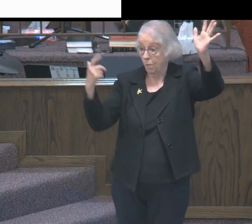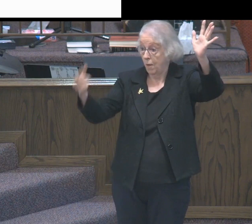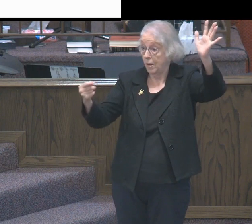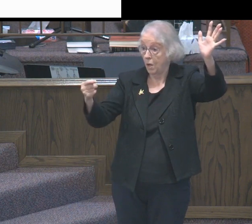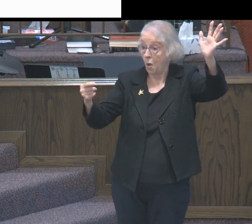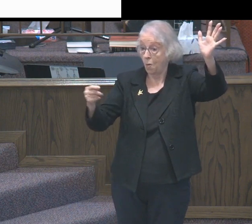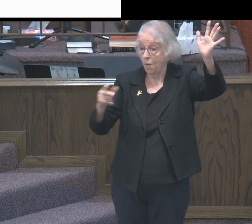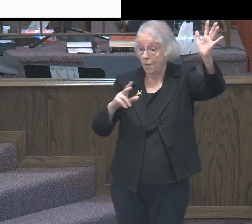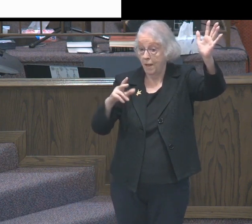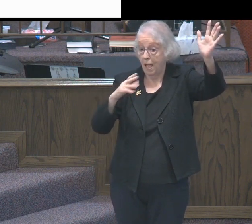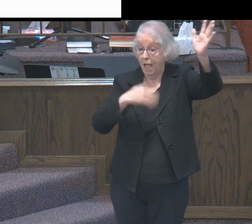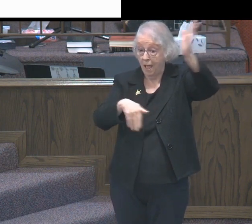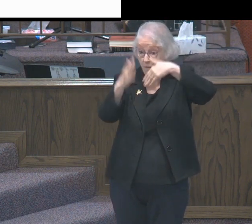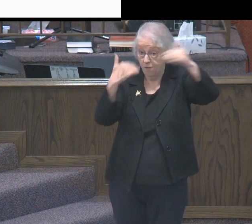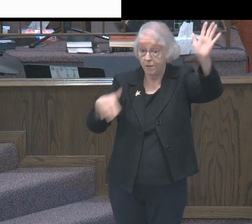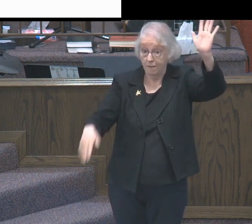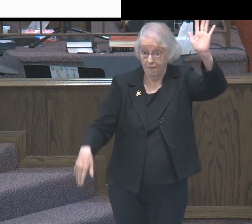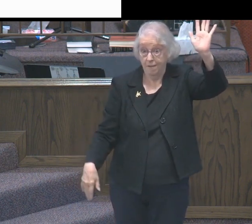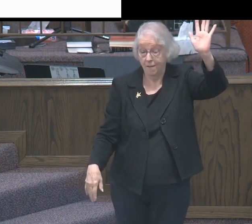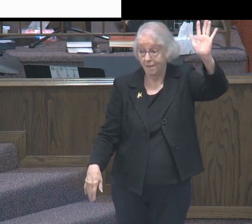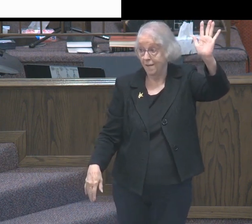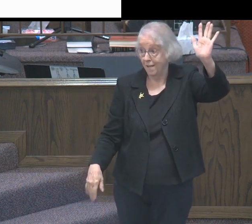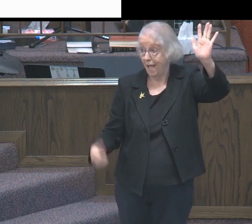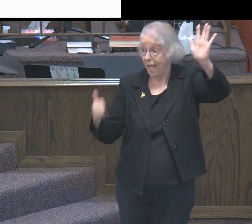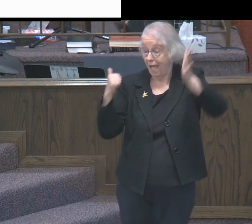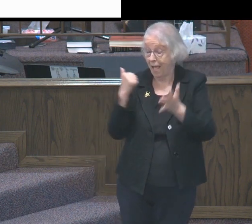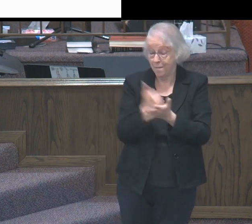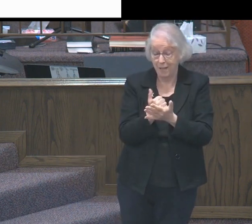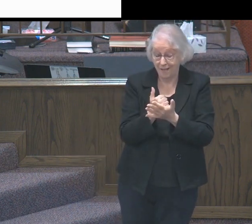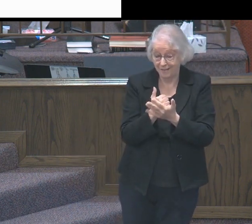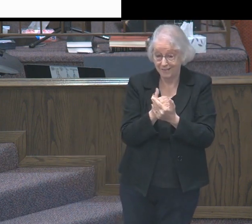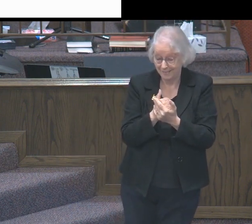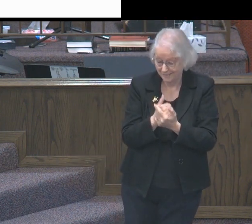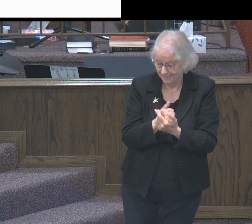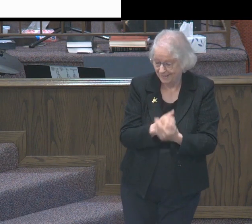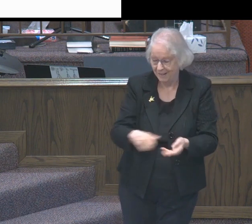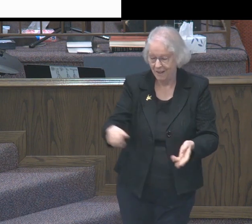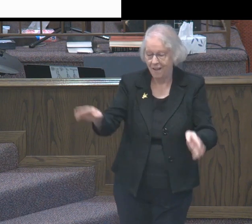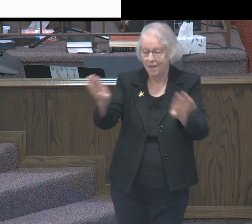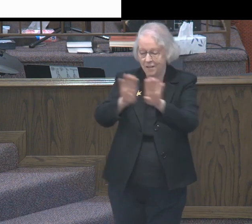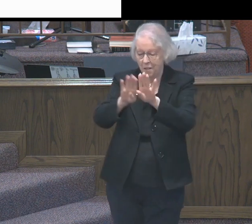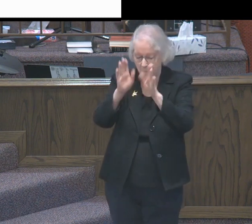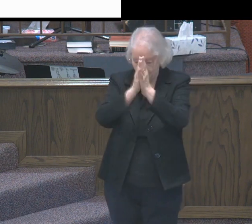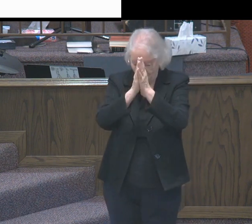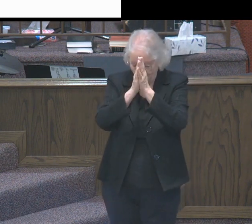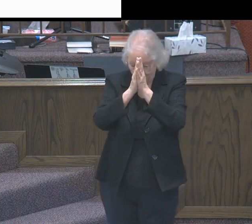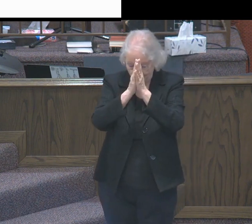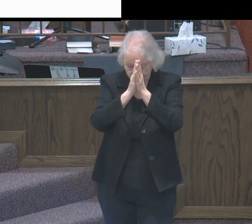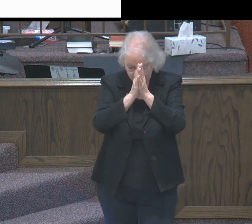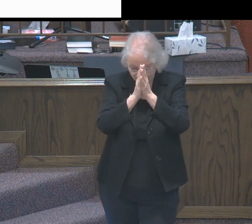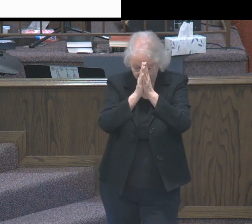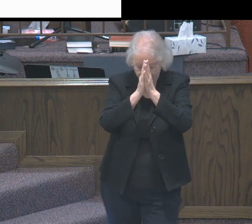Let me pray with you. God, you are good to us. You show us how we should live.